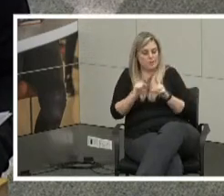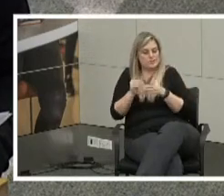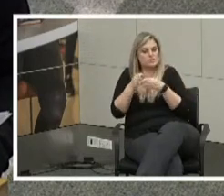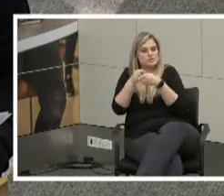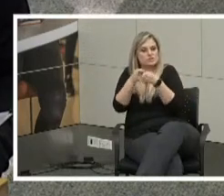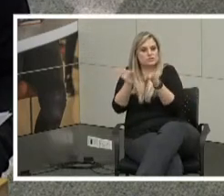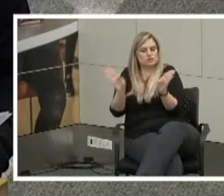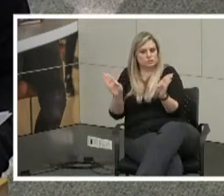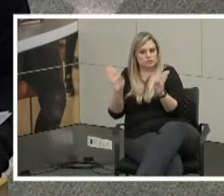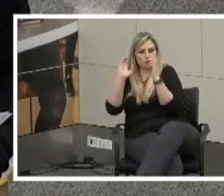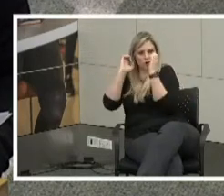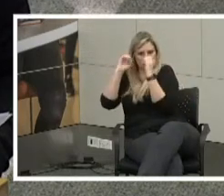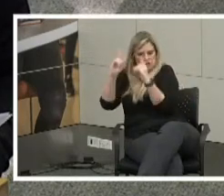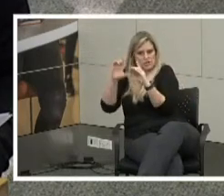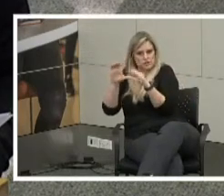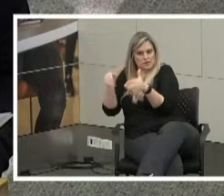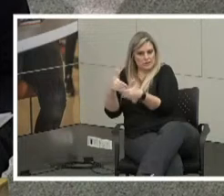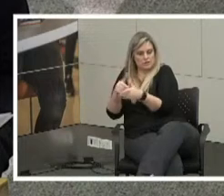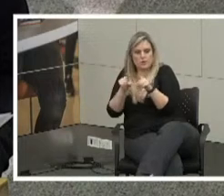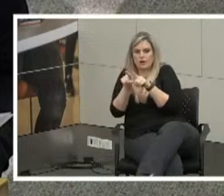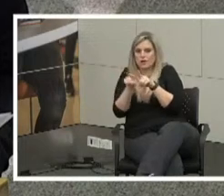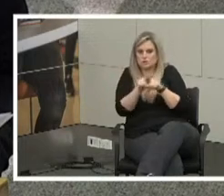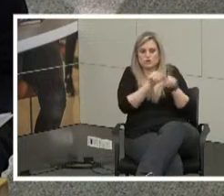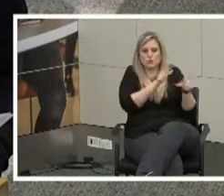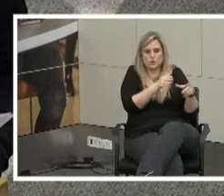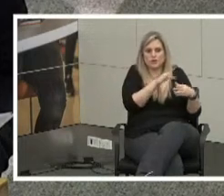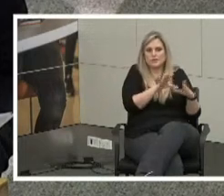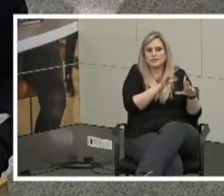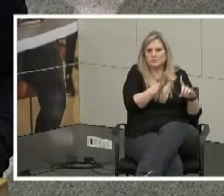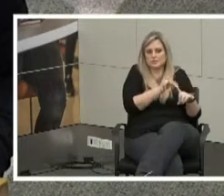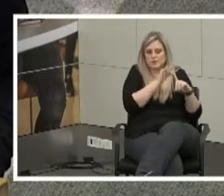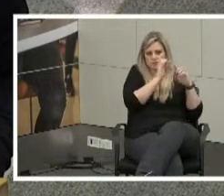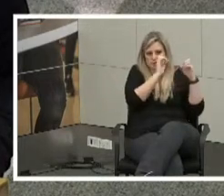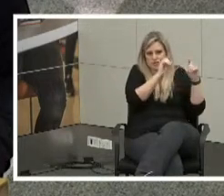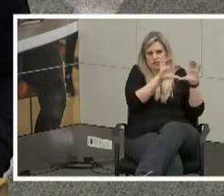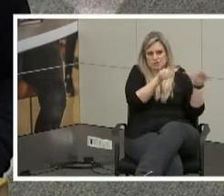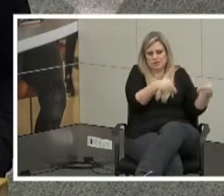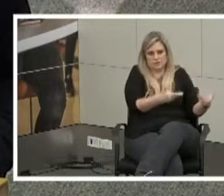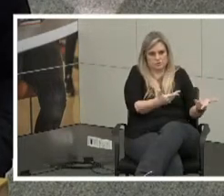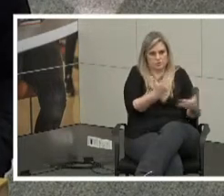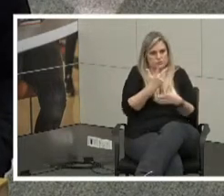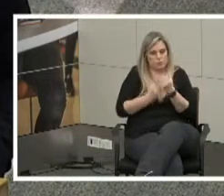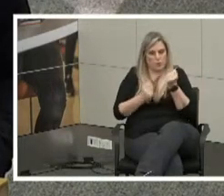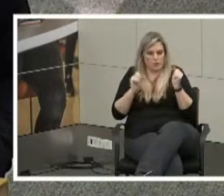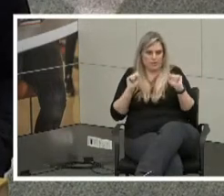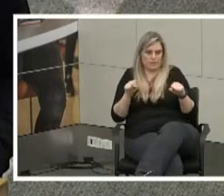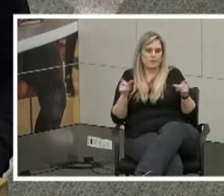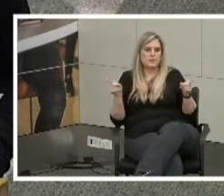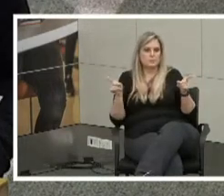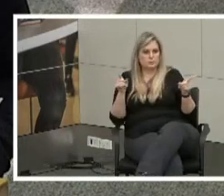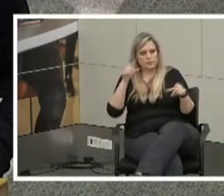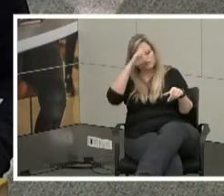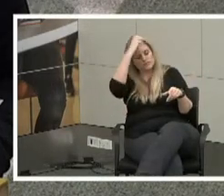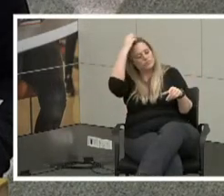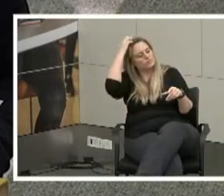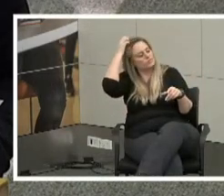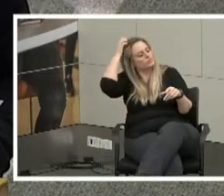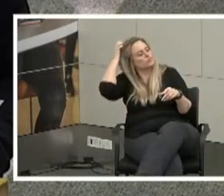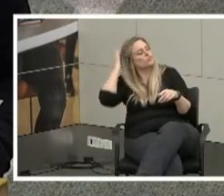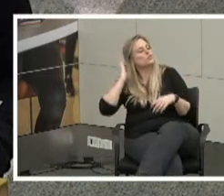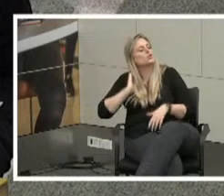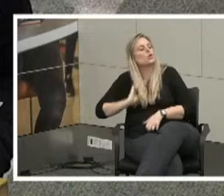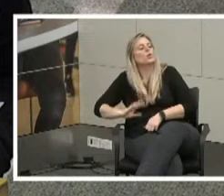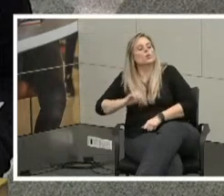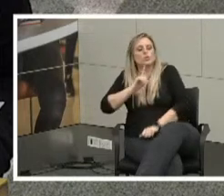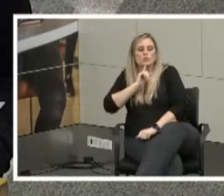classroom for a student with a disability and for a special education classroom um with a student for disability so that's